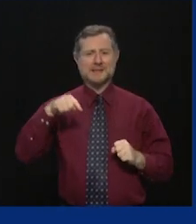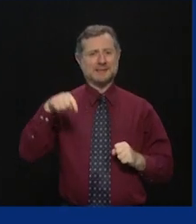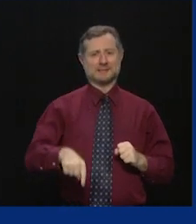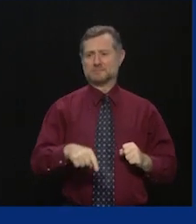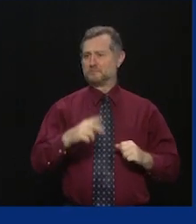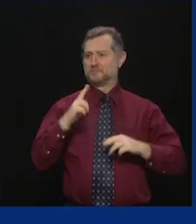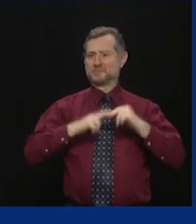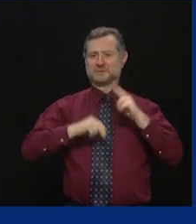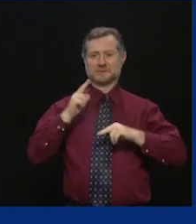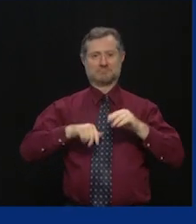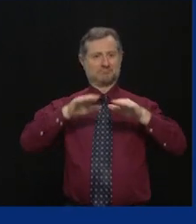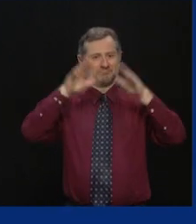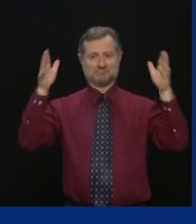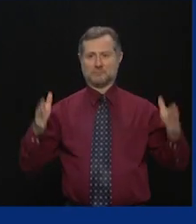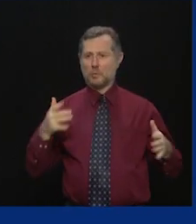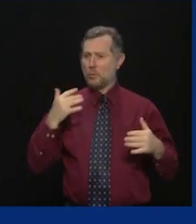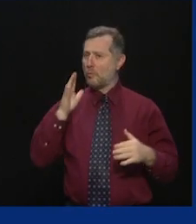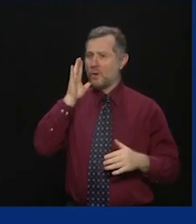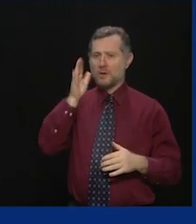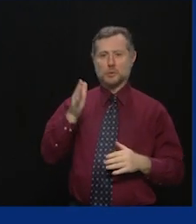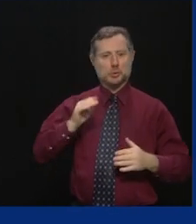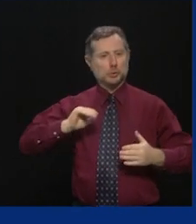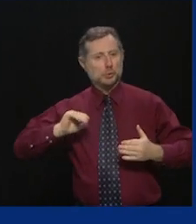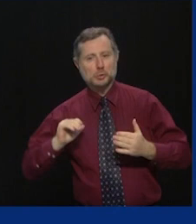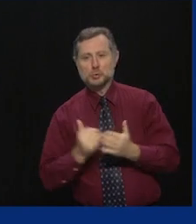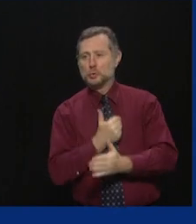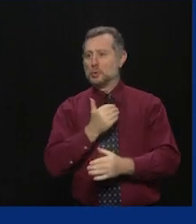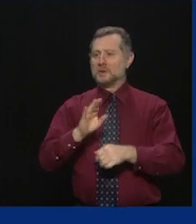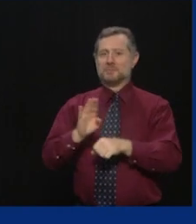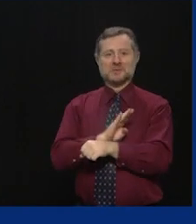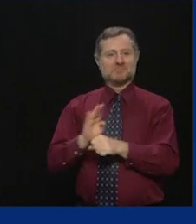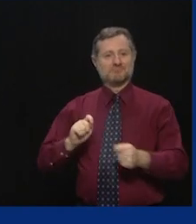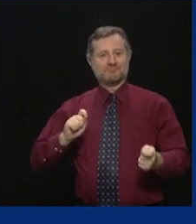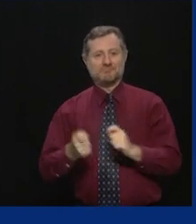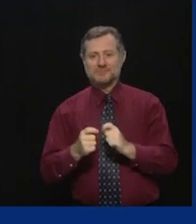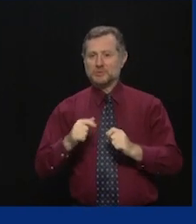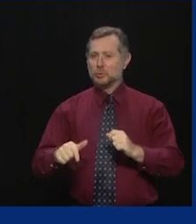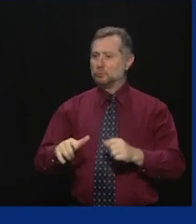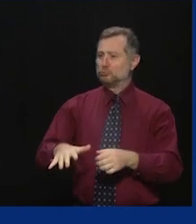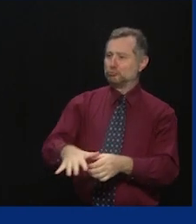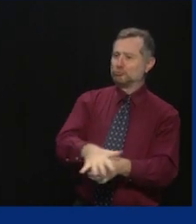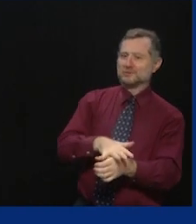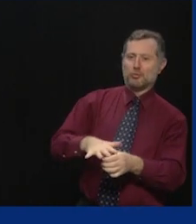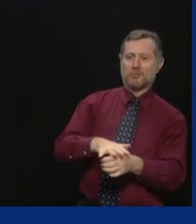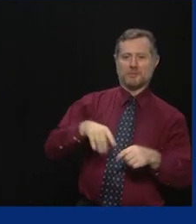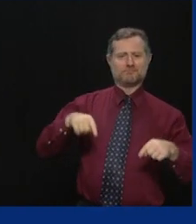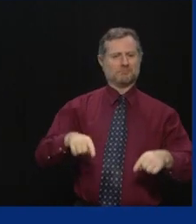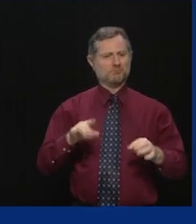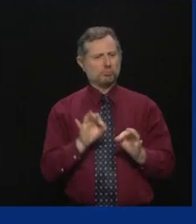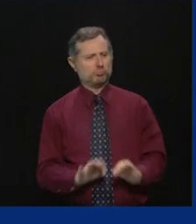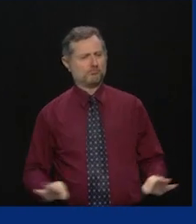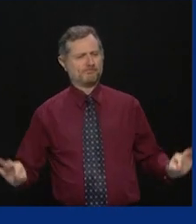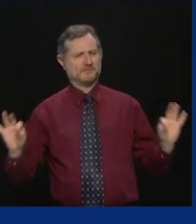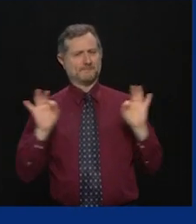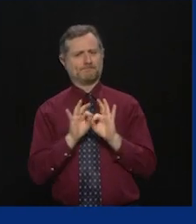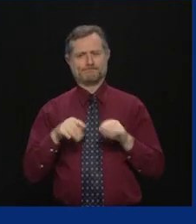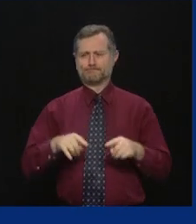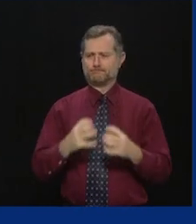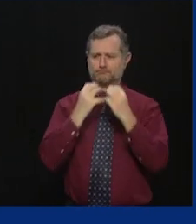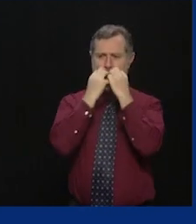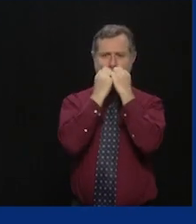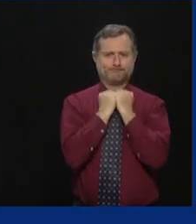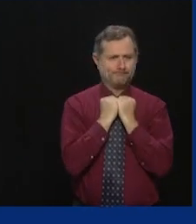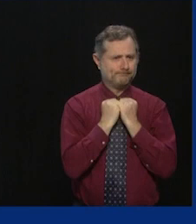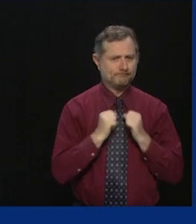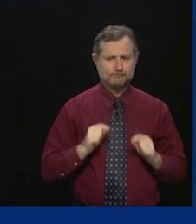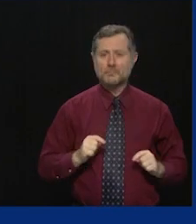who decided that this region, this building, needed to be built in this space. And now all these decades, century